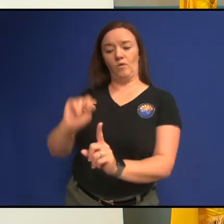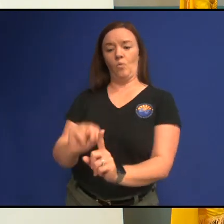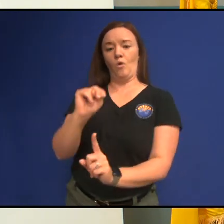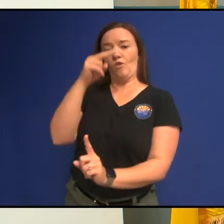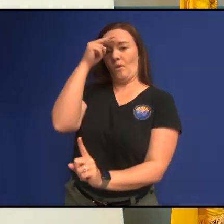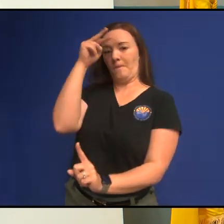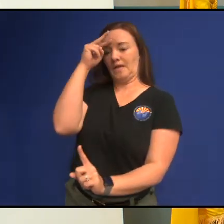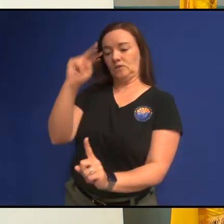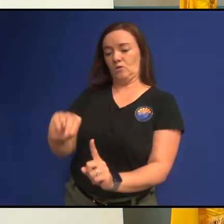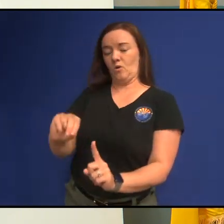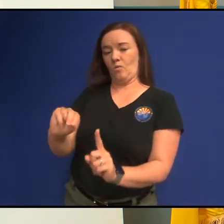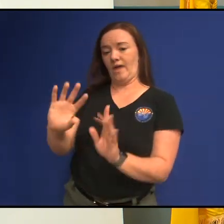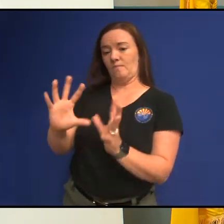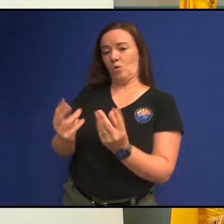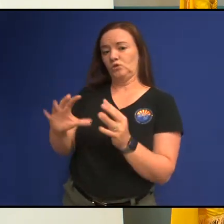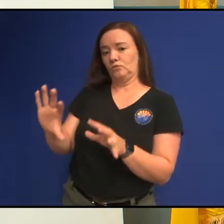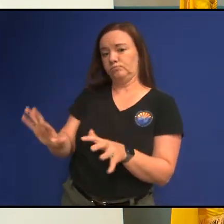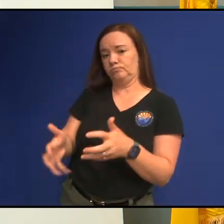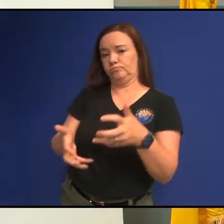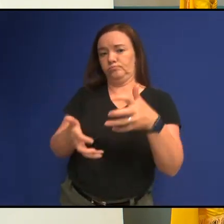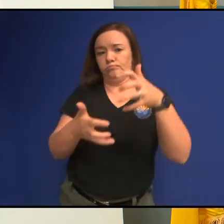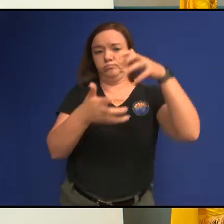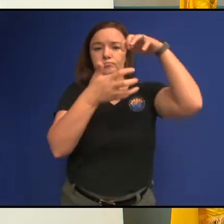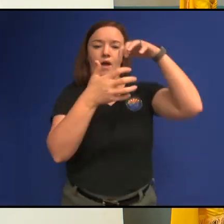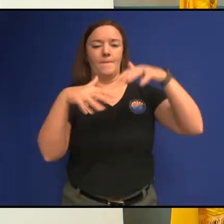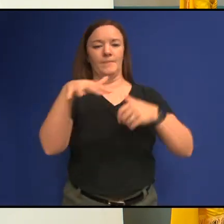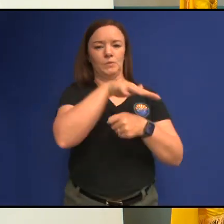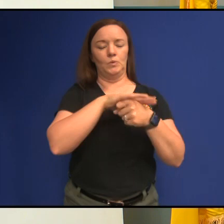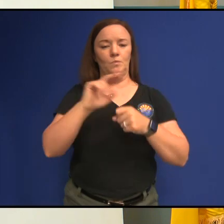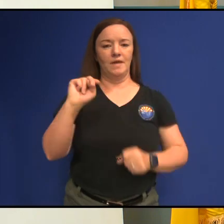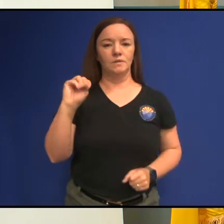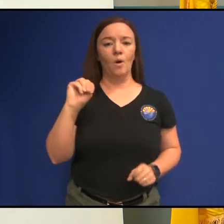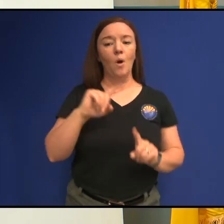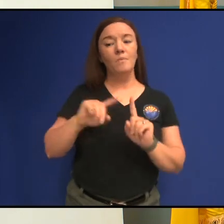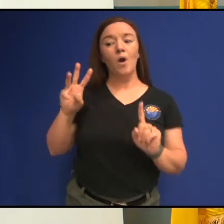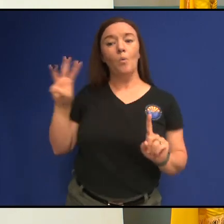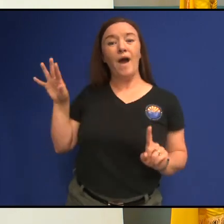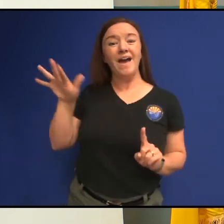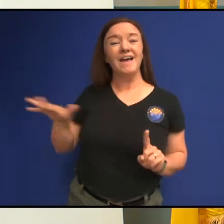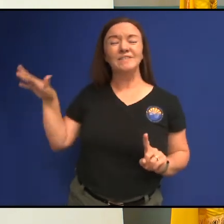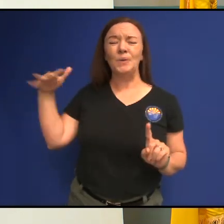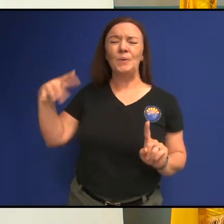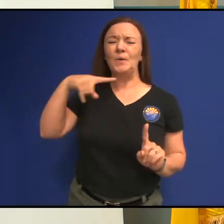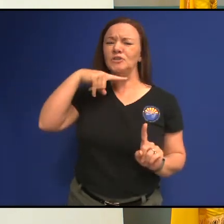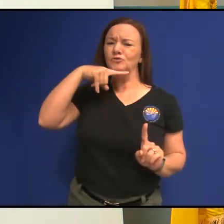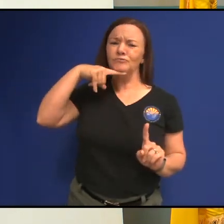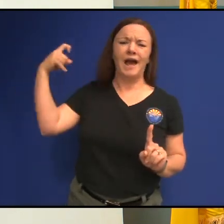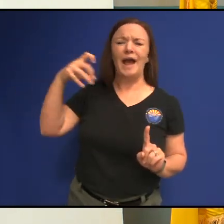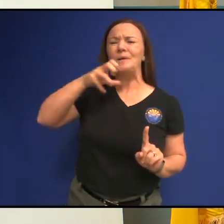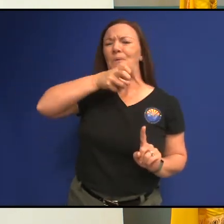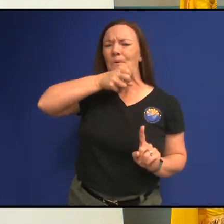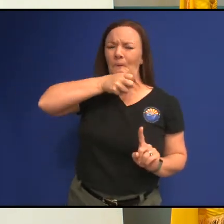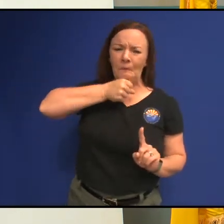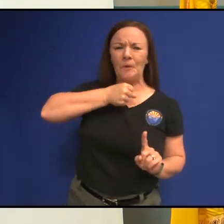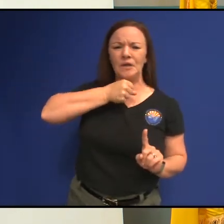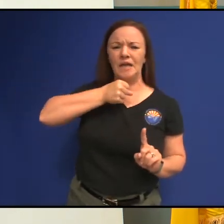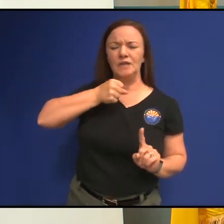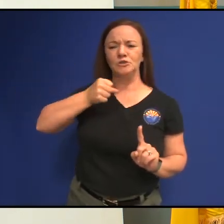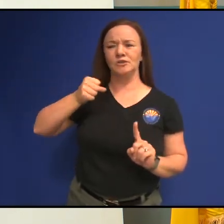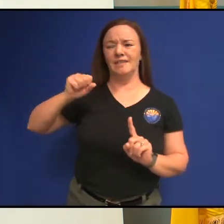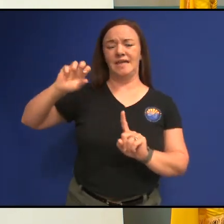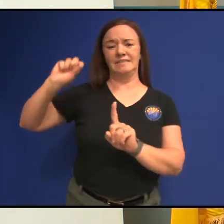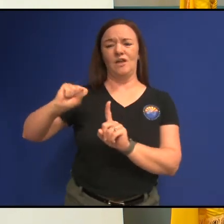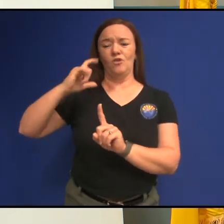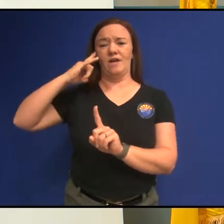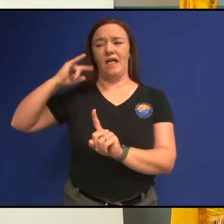up through New Mexico here. But to the west of that, look how dry that air is. That's really deep oranges over Southern